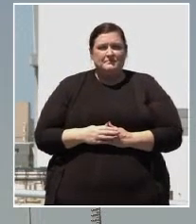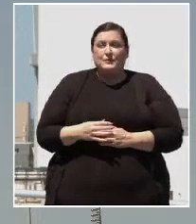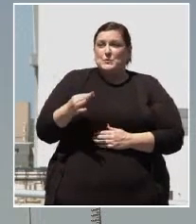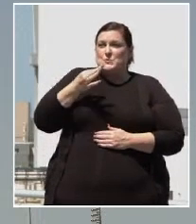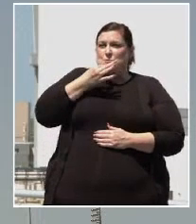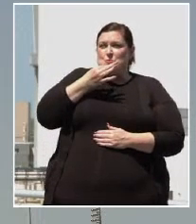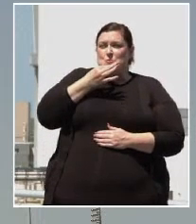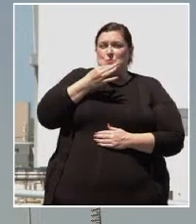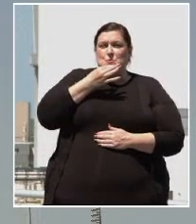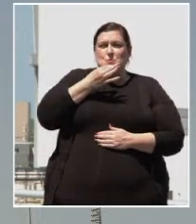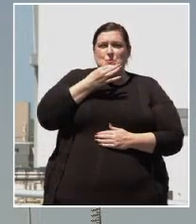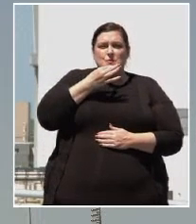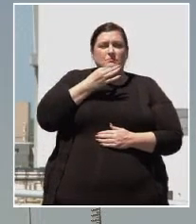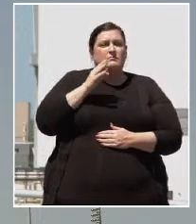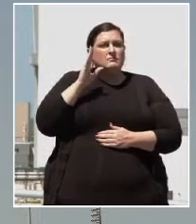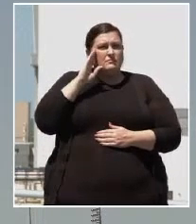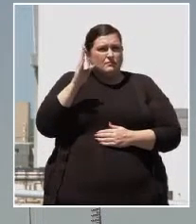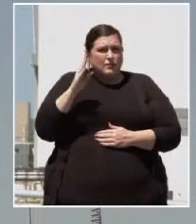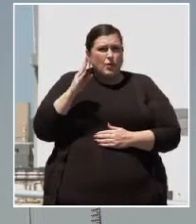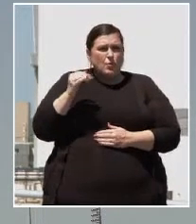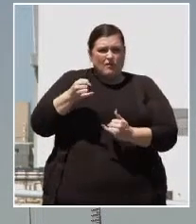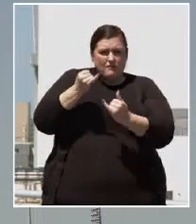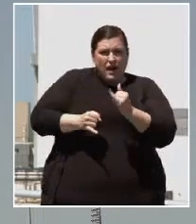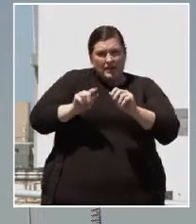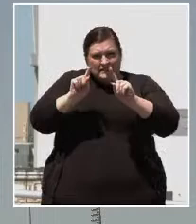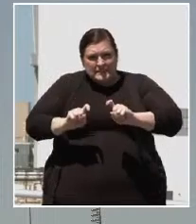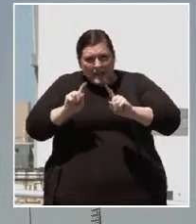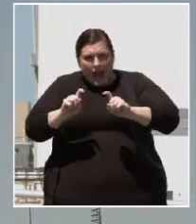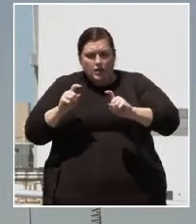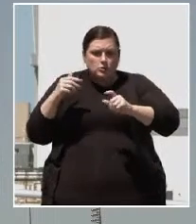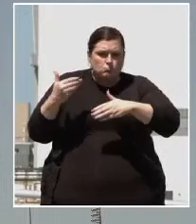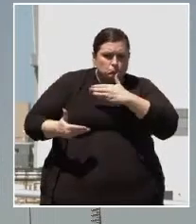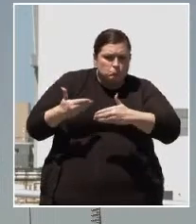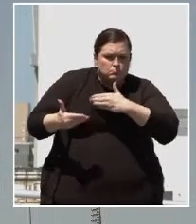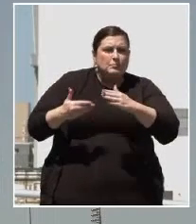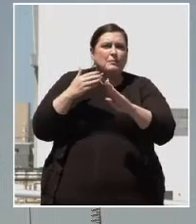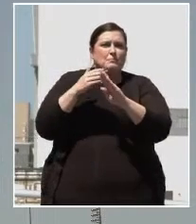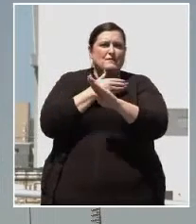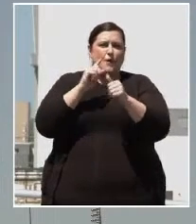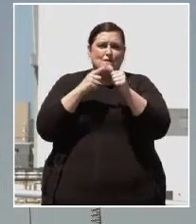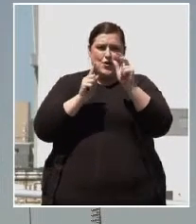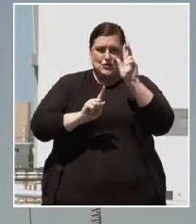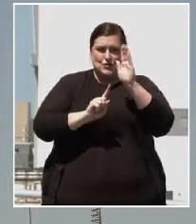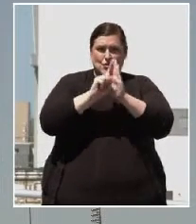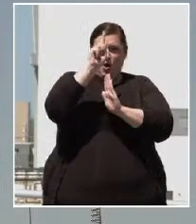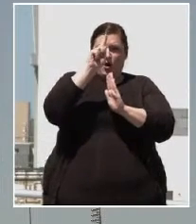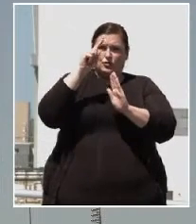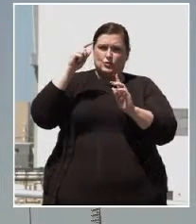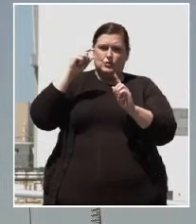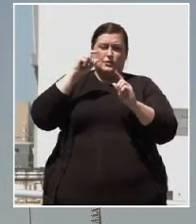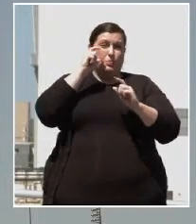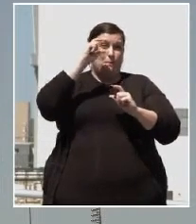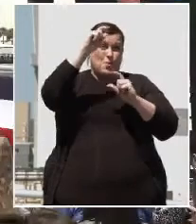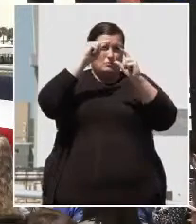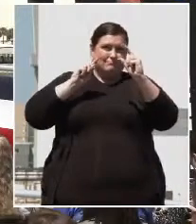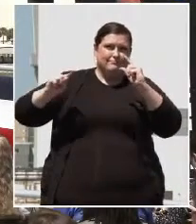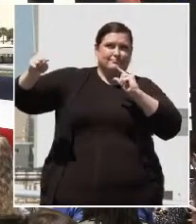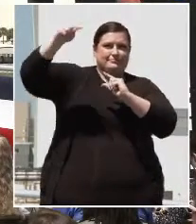soon it will undergo the final testing before its first flight around the